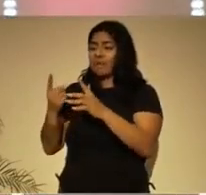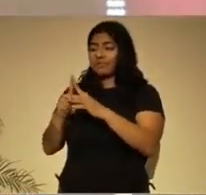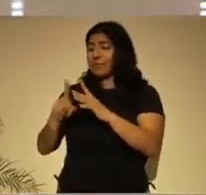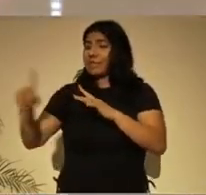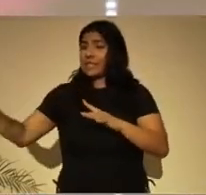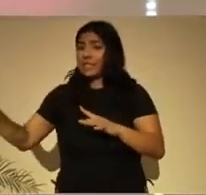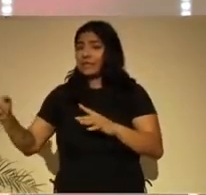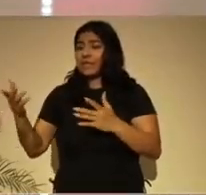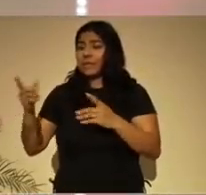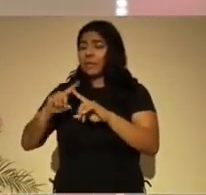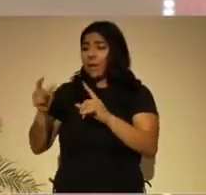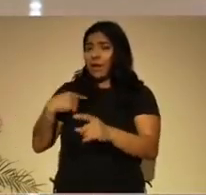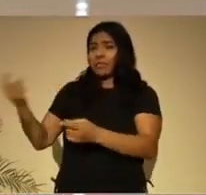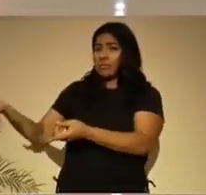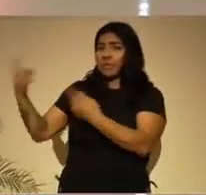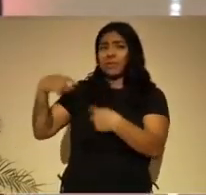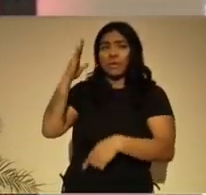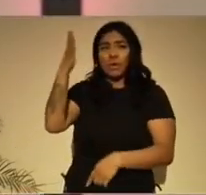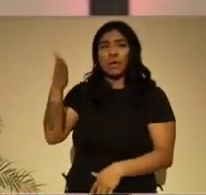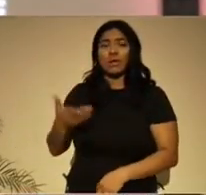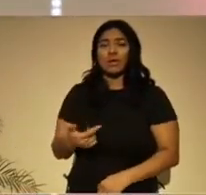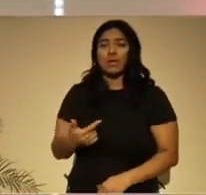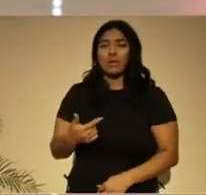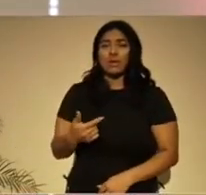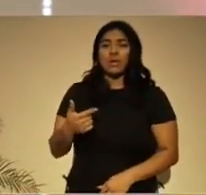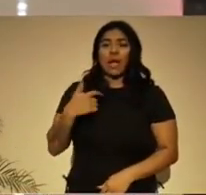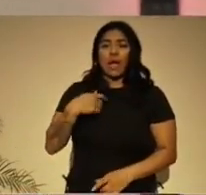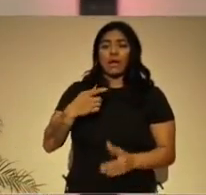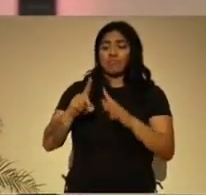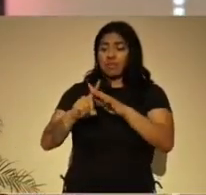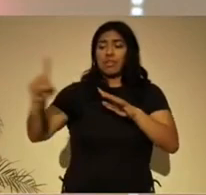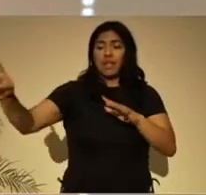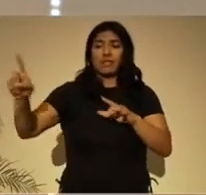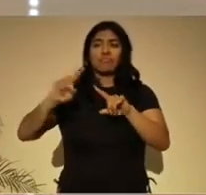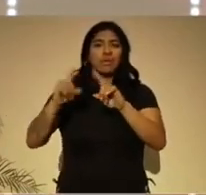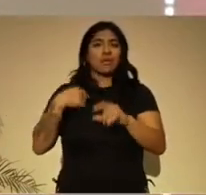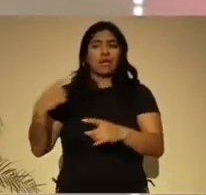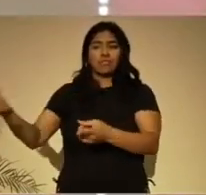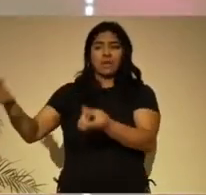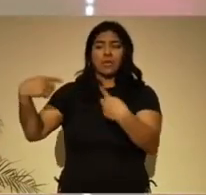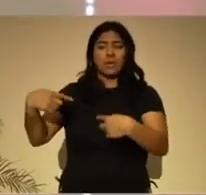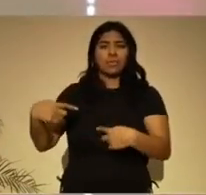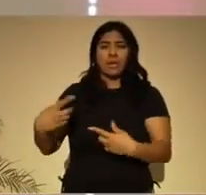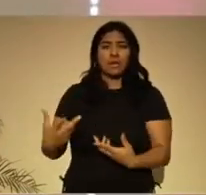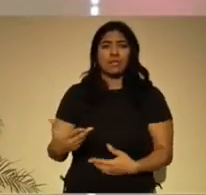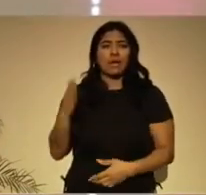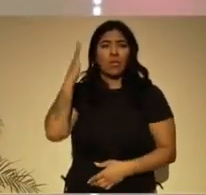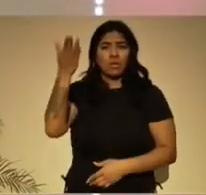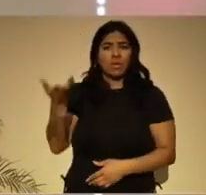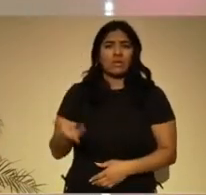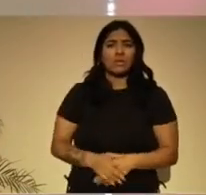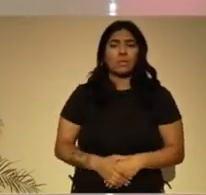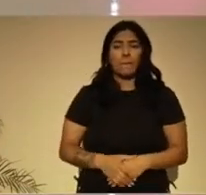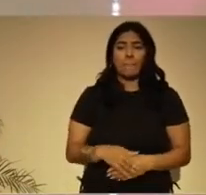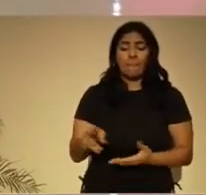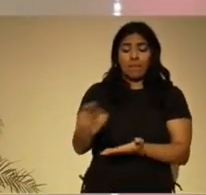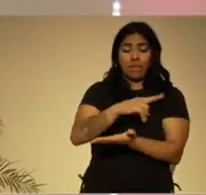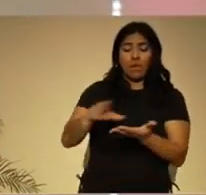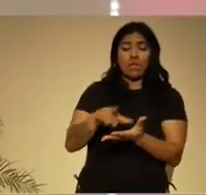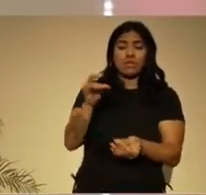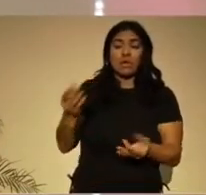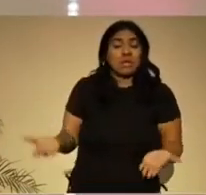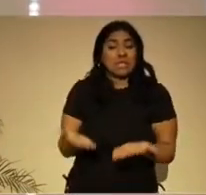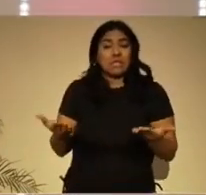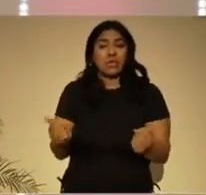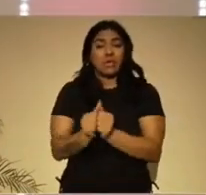way that he wants to explain to us now, hey, I left, but I'm coming back. I'm not here with you now. The Holy Spirit is here with you